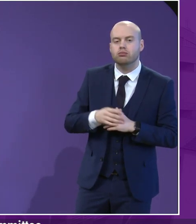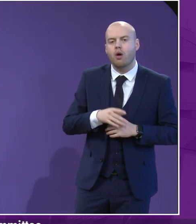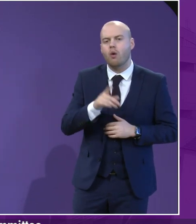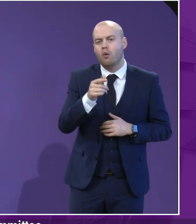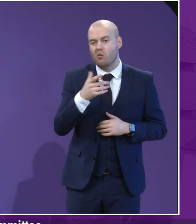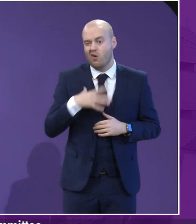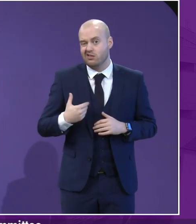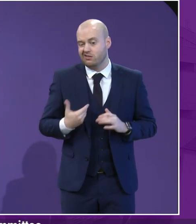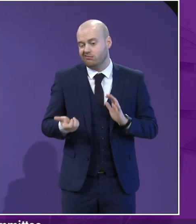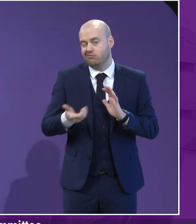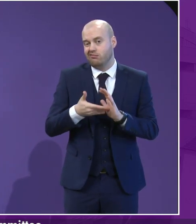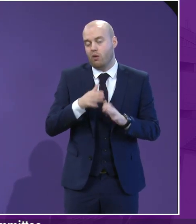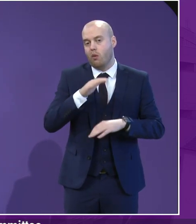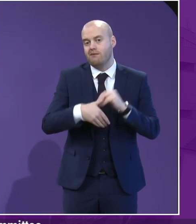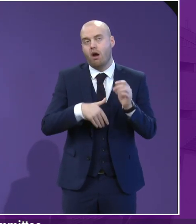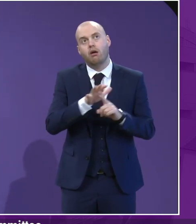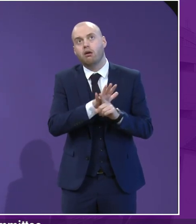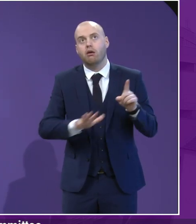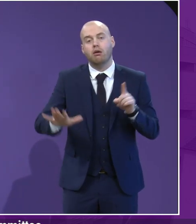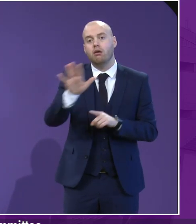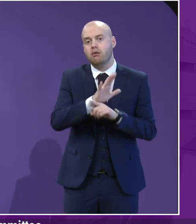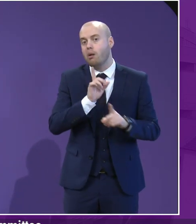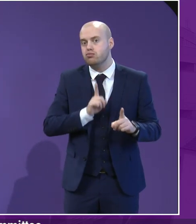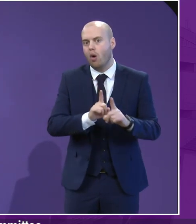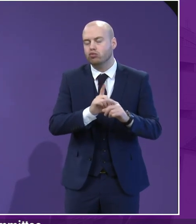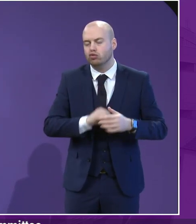there and they'll fix the curriculum for us. Yeah.